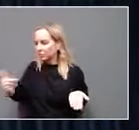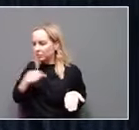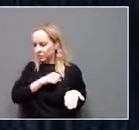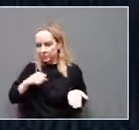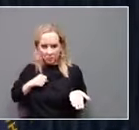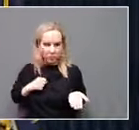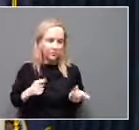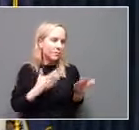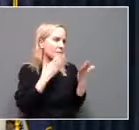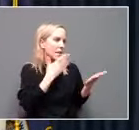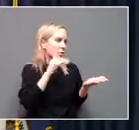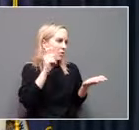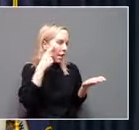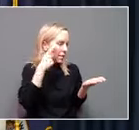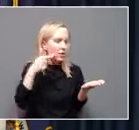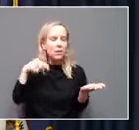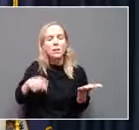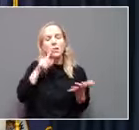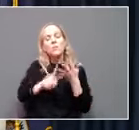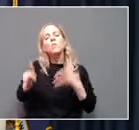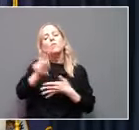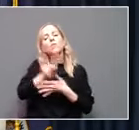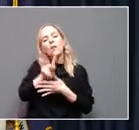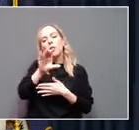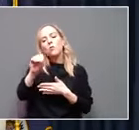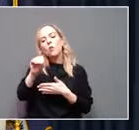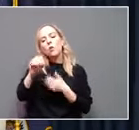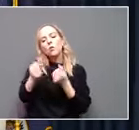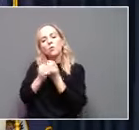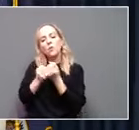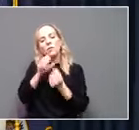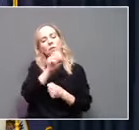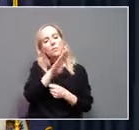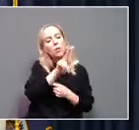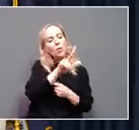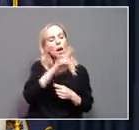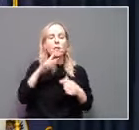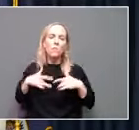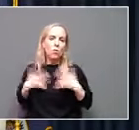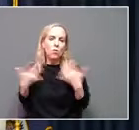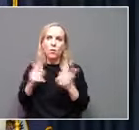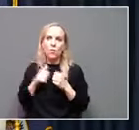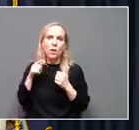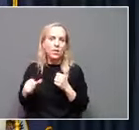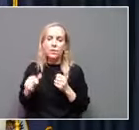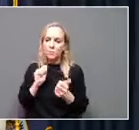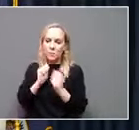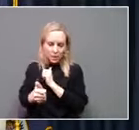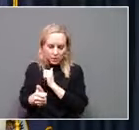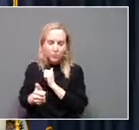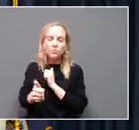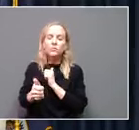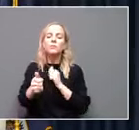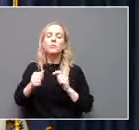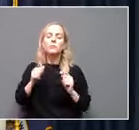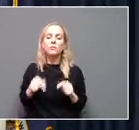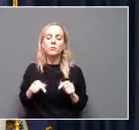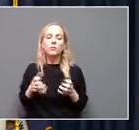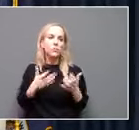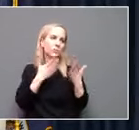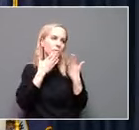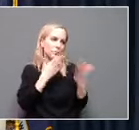Thank you, Governor. As the primary co-sponsor of Senate Bill 38, I am thrilled with this passage. I want to thank